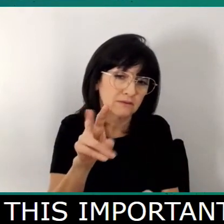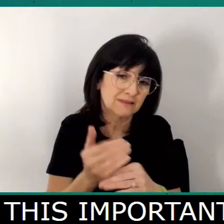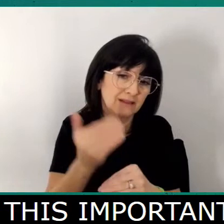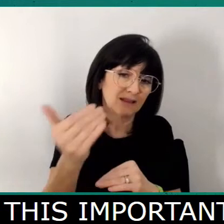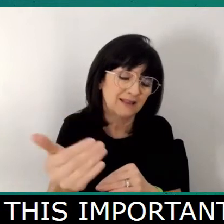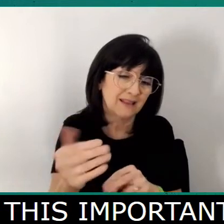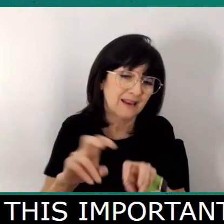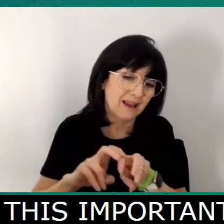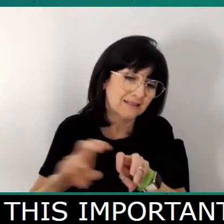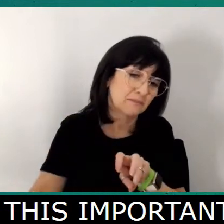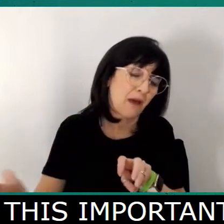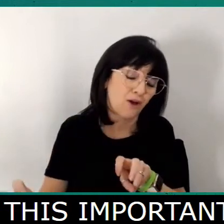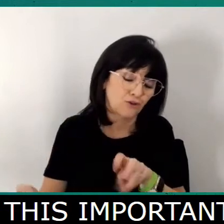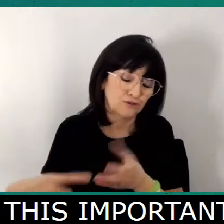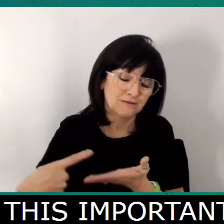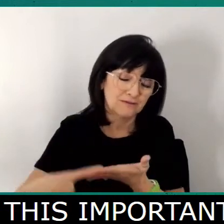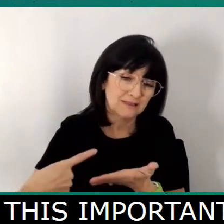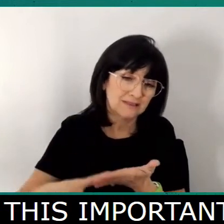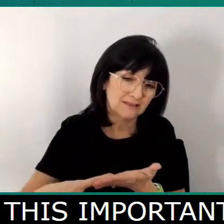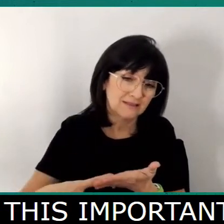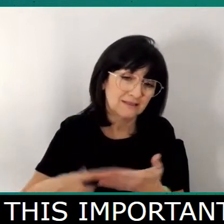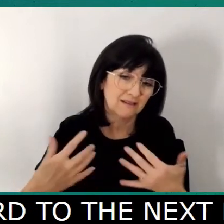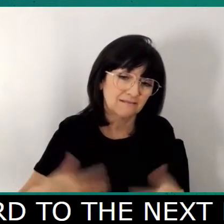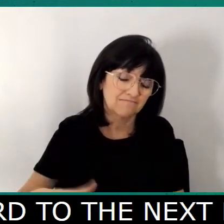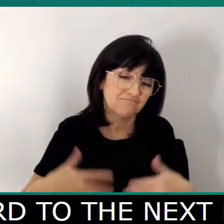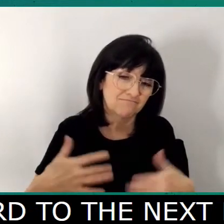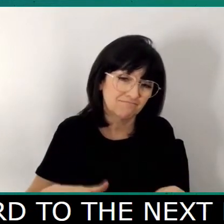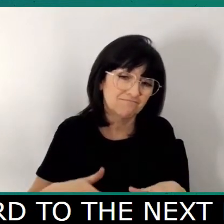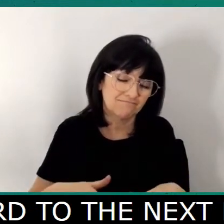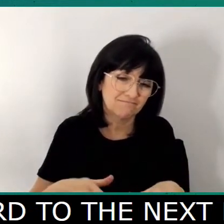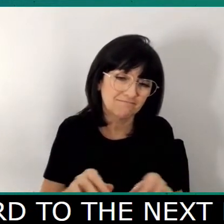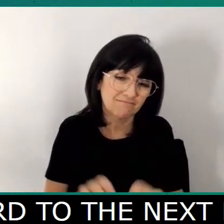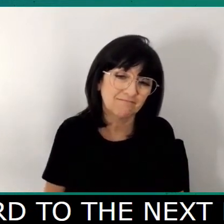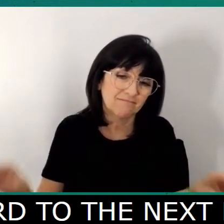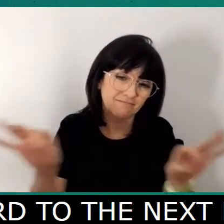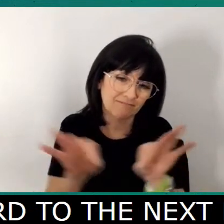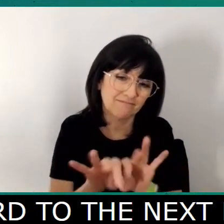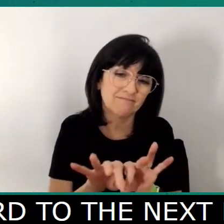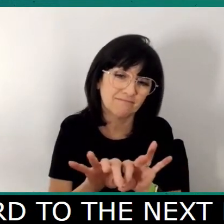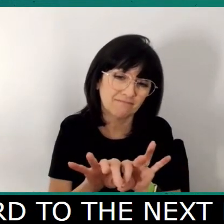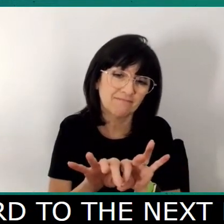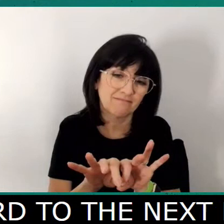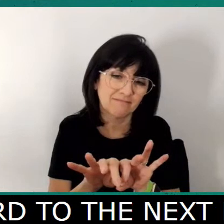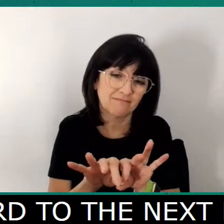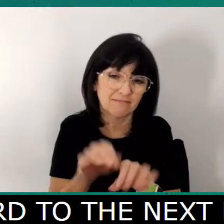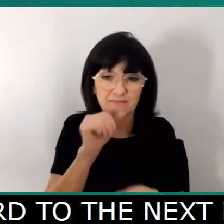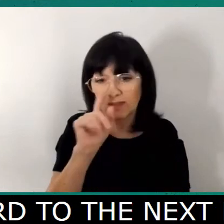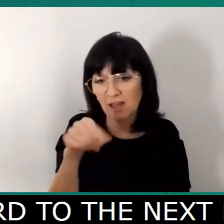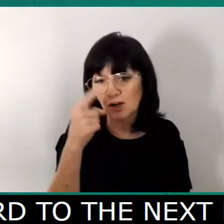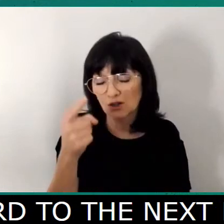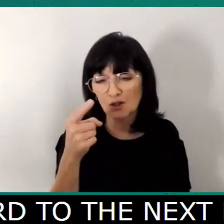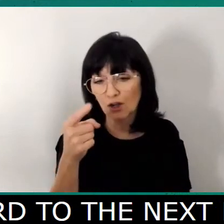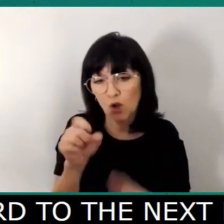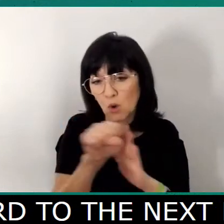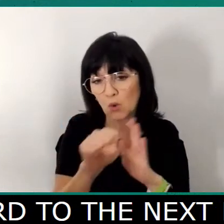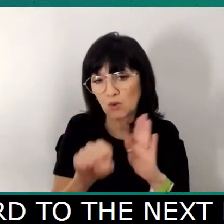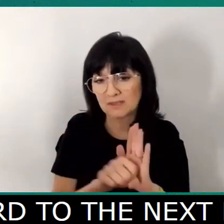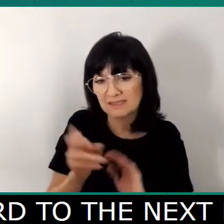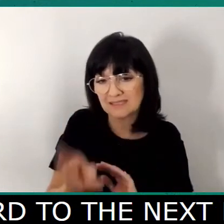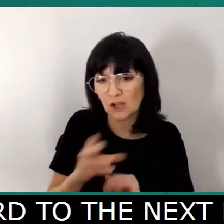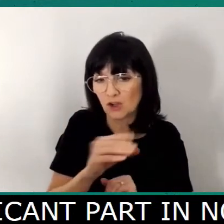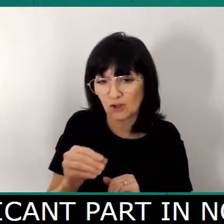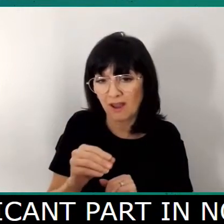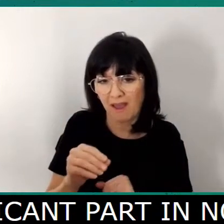panel discussion. Very, very significant part in well, not only state history, but national and